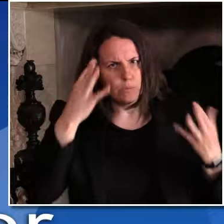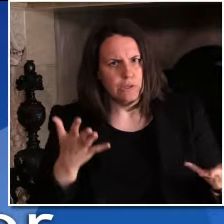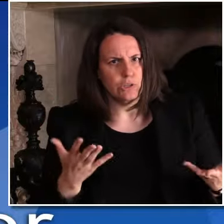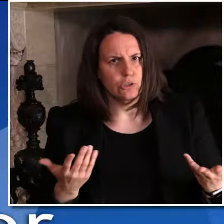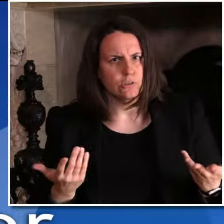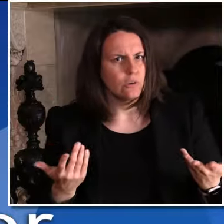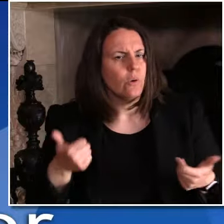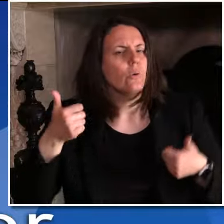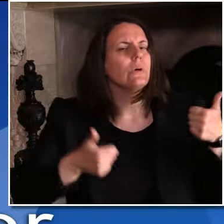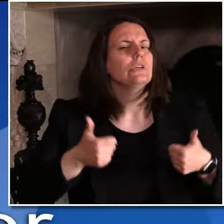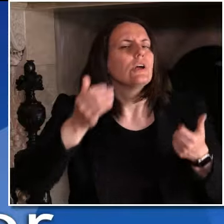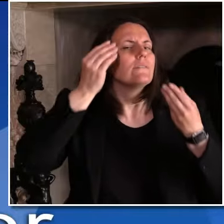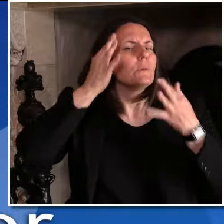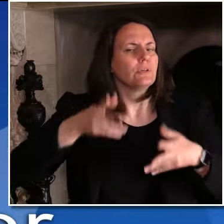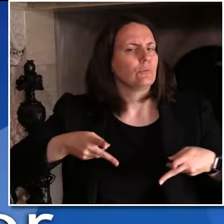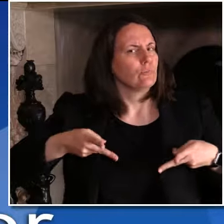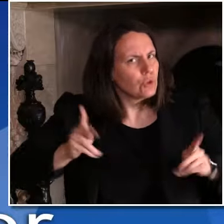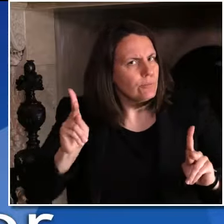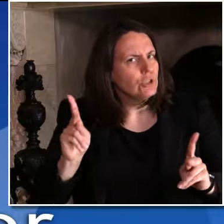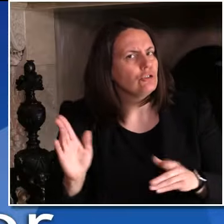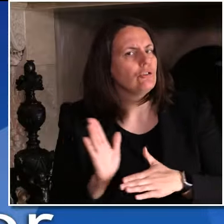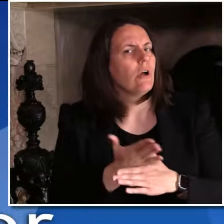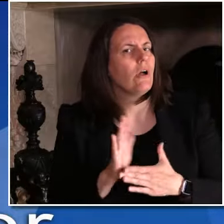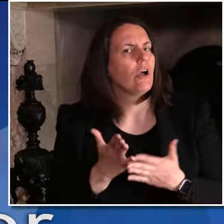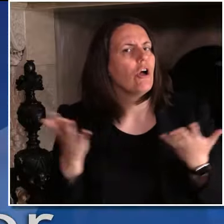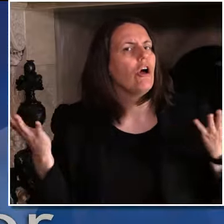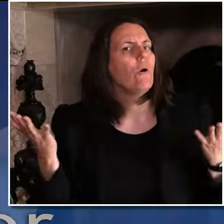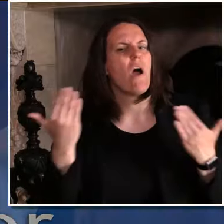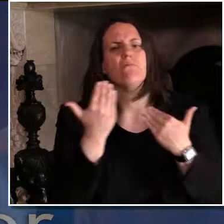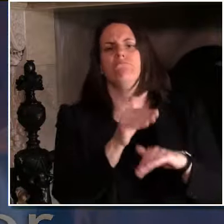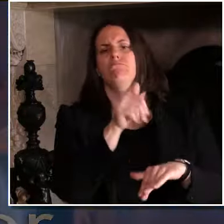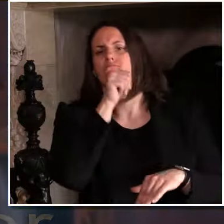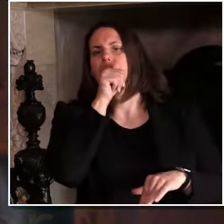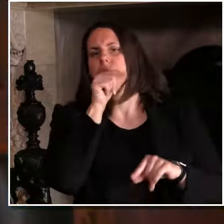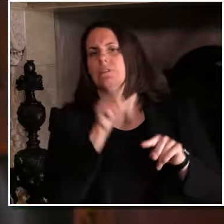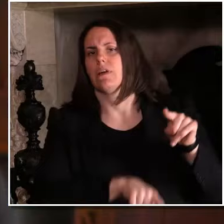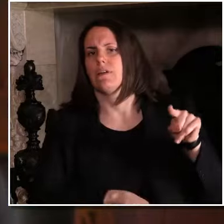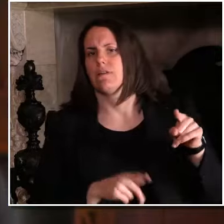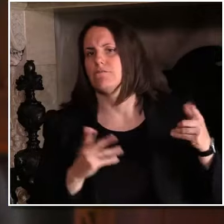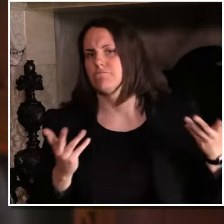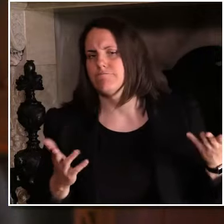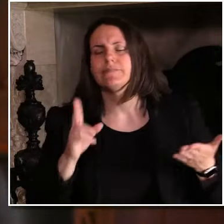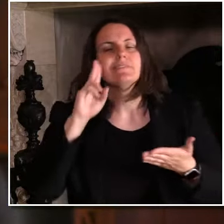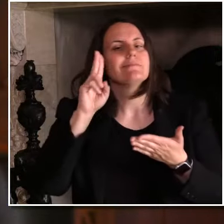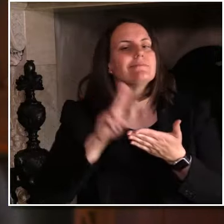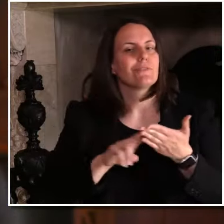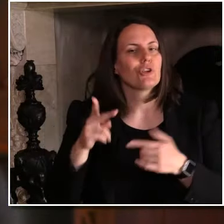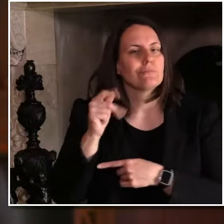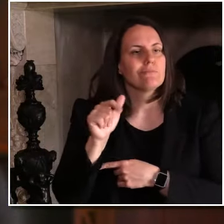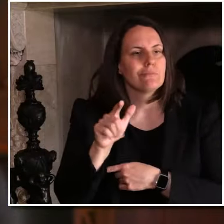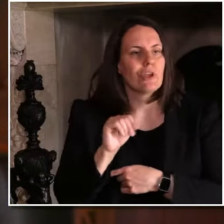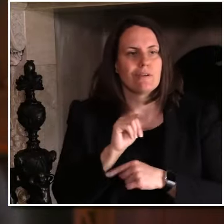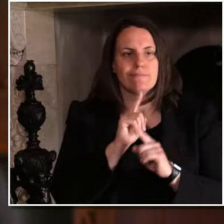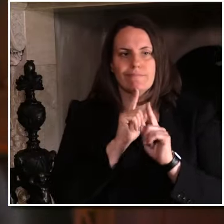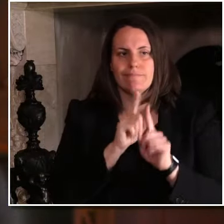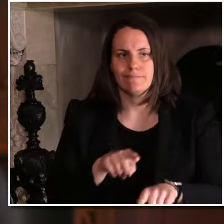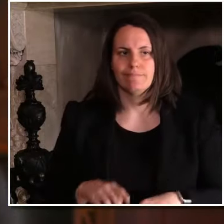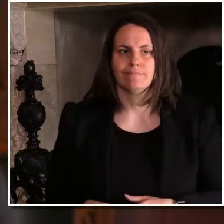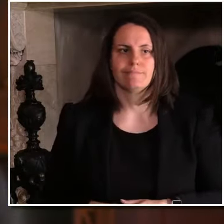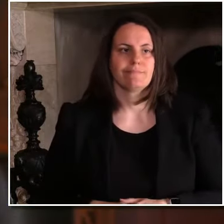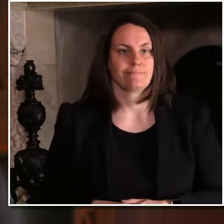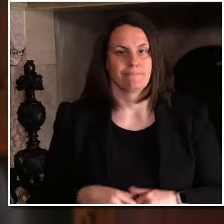who have been diagnosed positive? Mm-hmm. So we have not interfered with local public health departments'